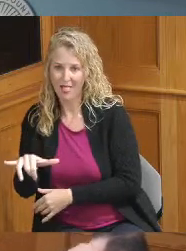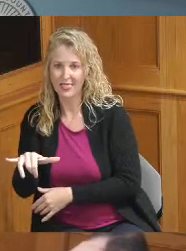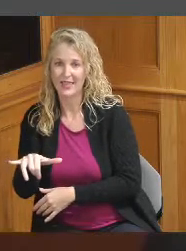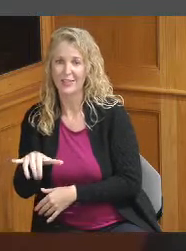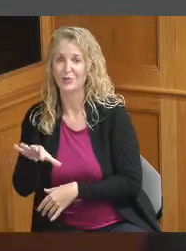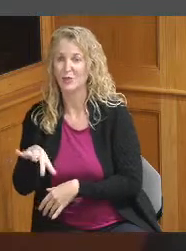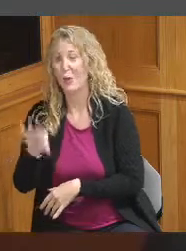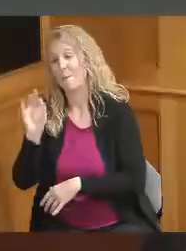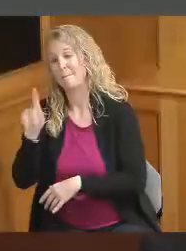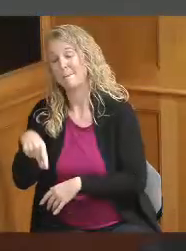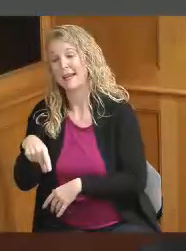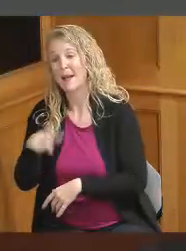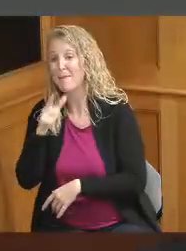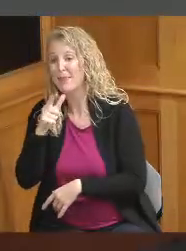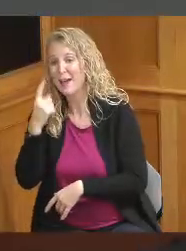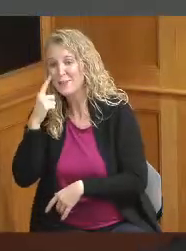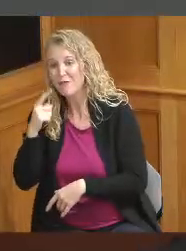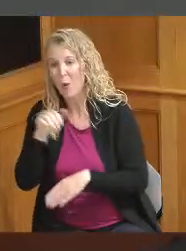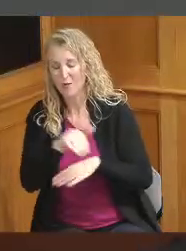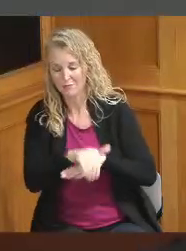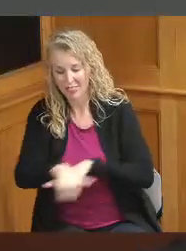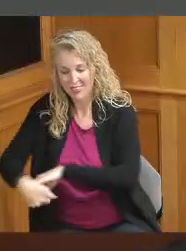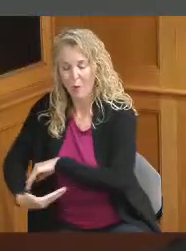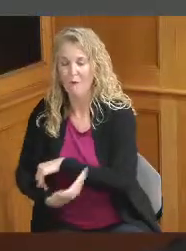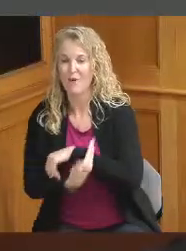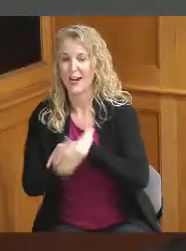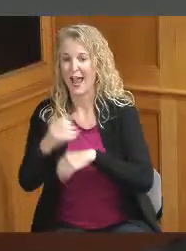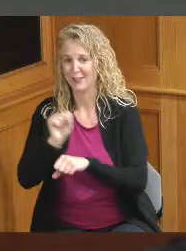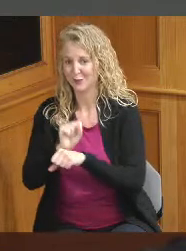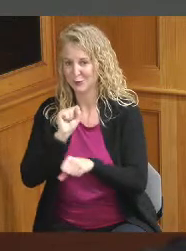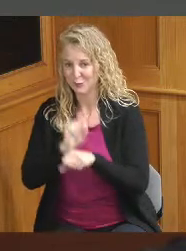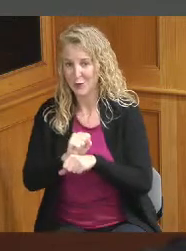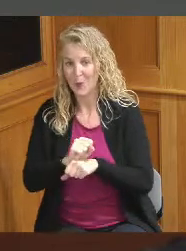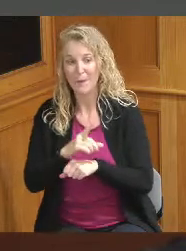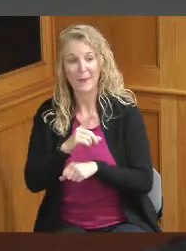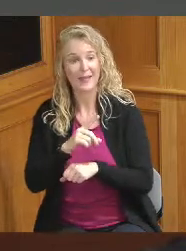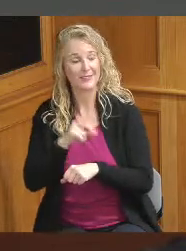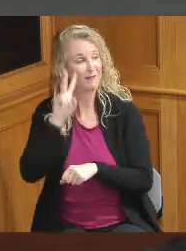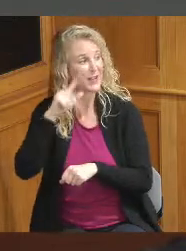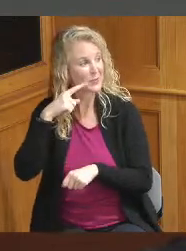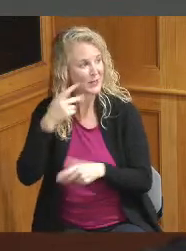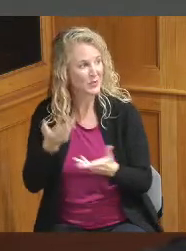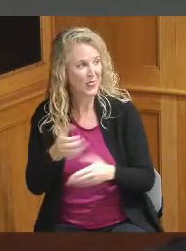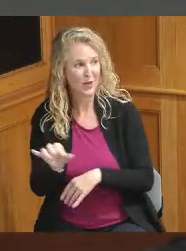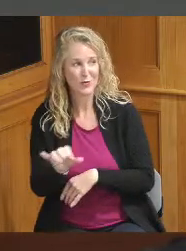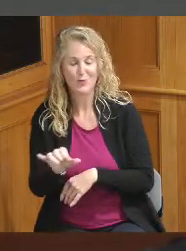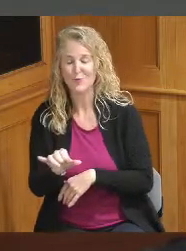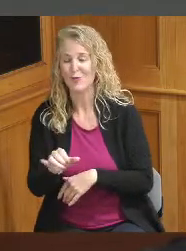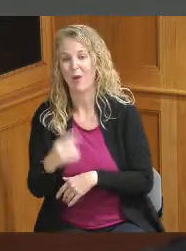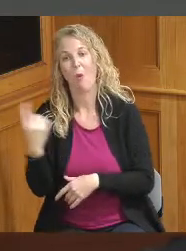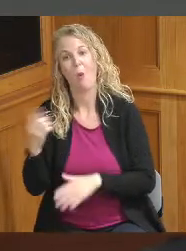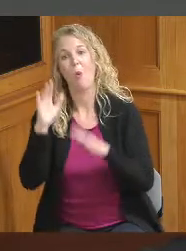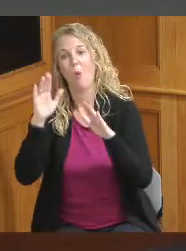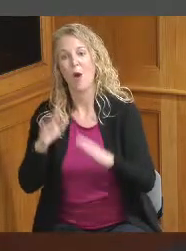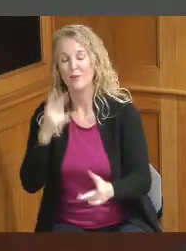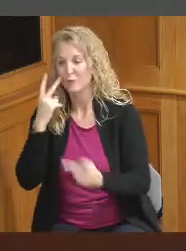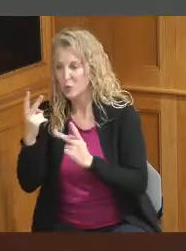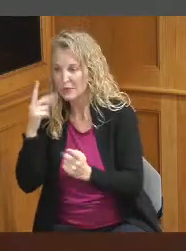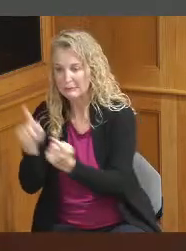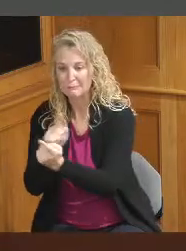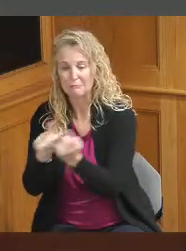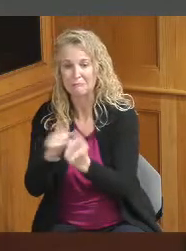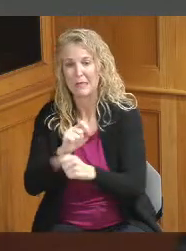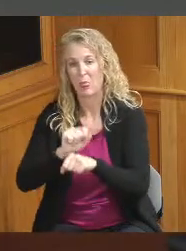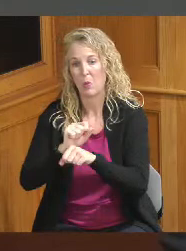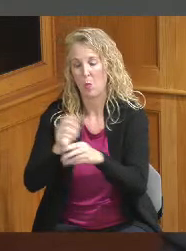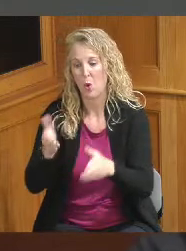up sandwiches for the night shift crew. Commissioner Driehaus stopped out as well. Just always great to see the employees out